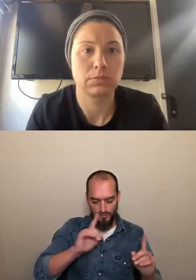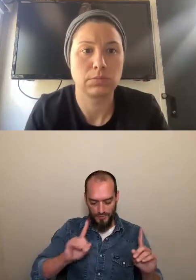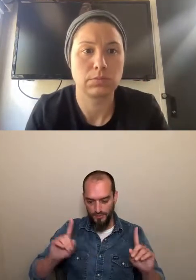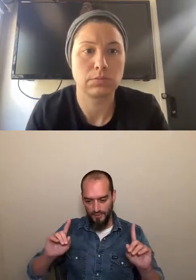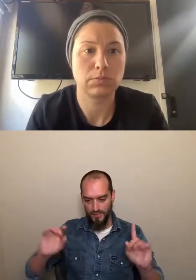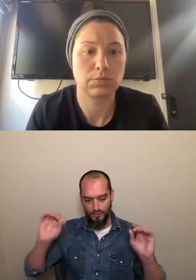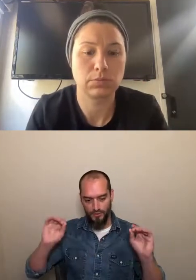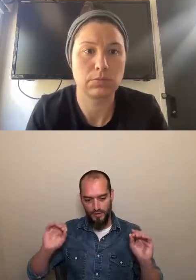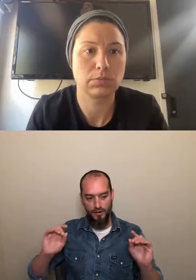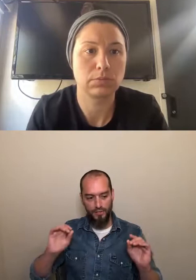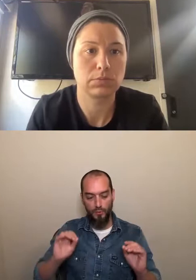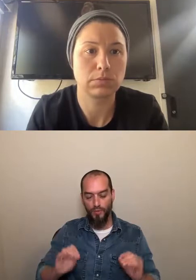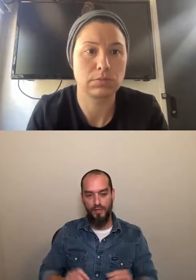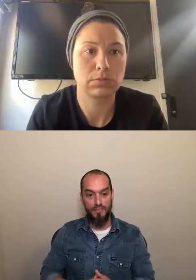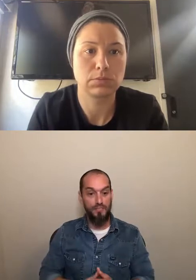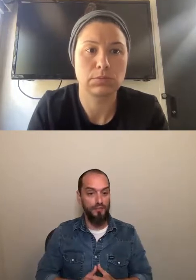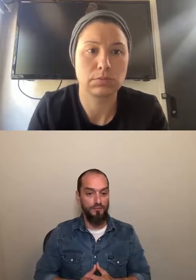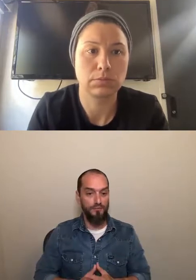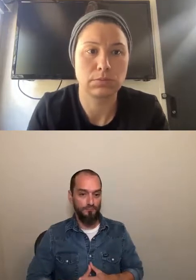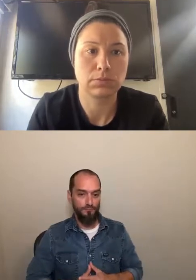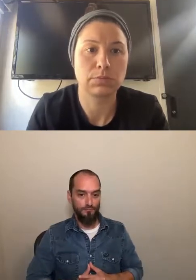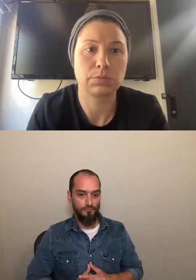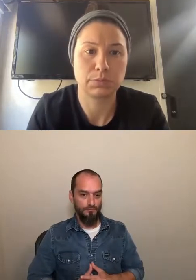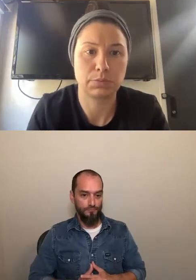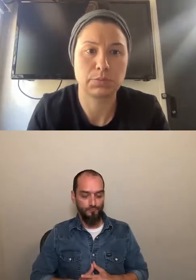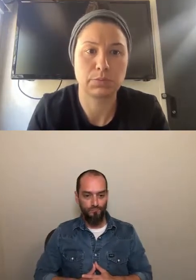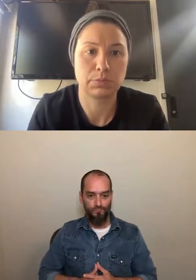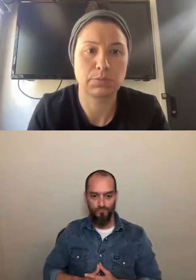it typically enters in areas where we cannot see it.